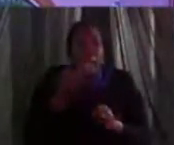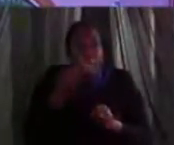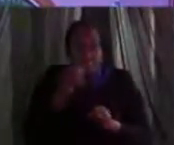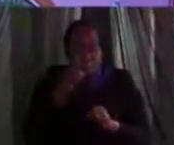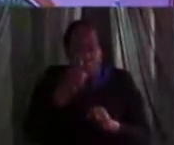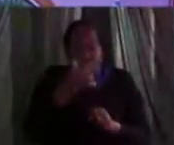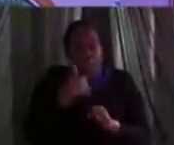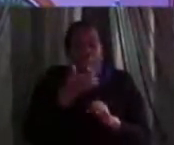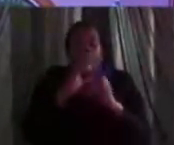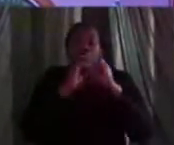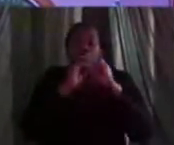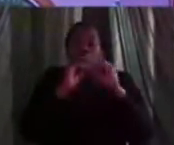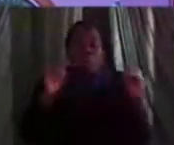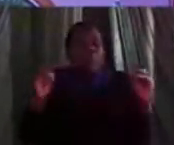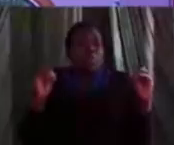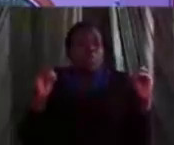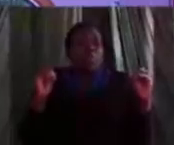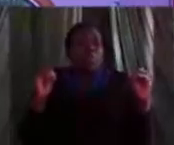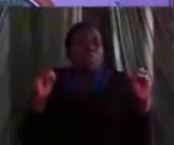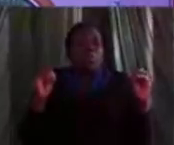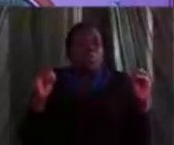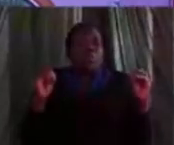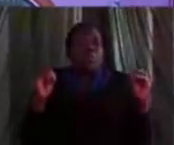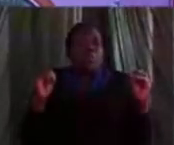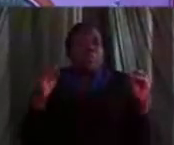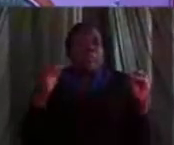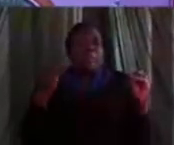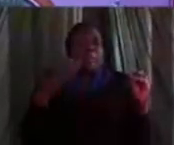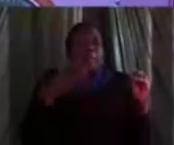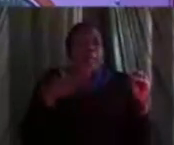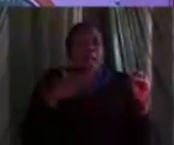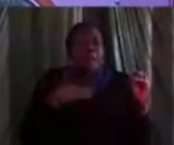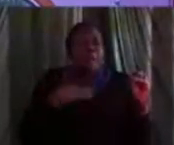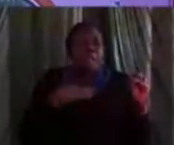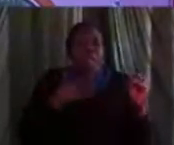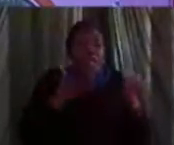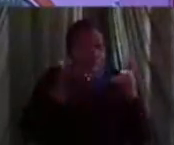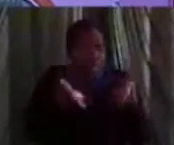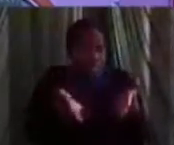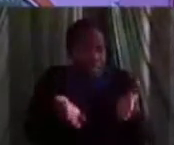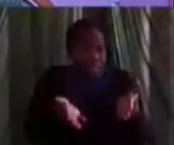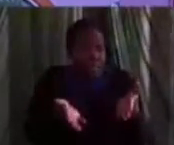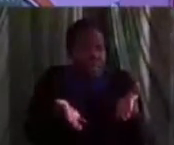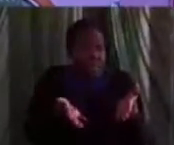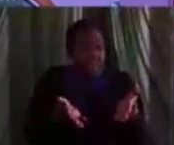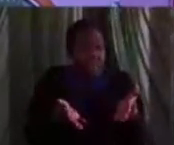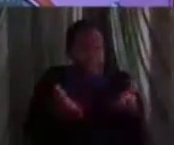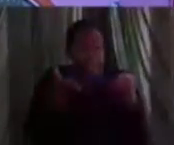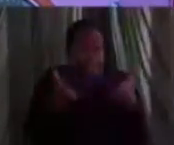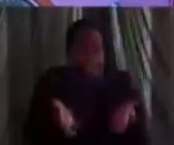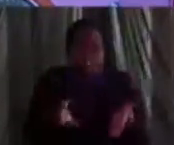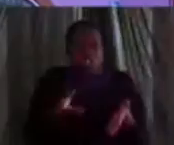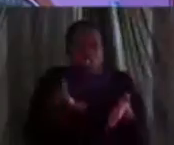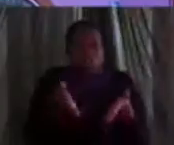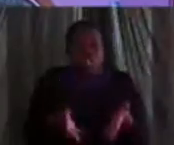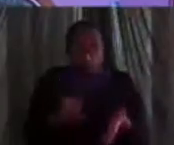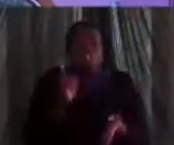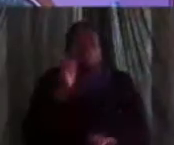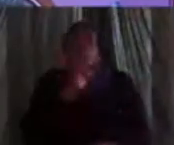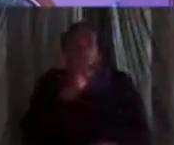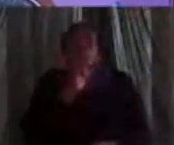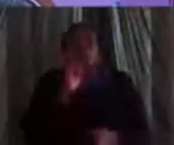haven't, I am available now, today and tomorrow. I could carry those things to